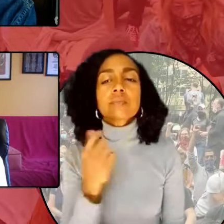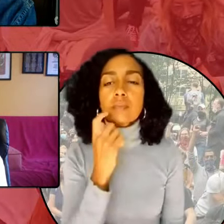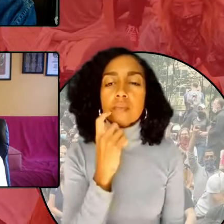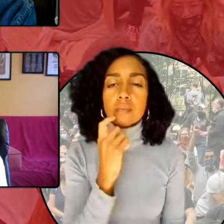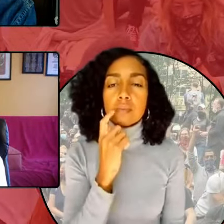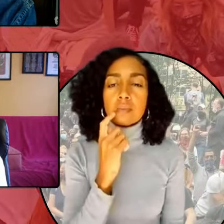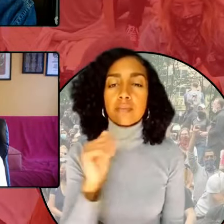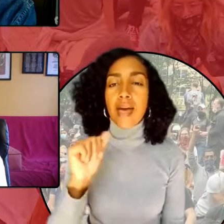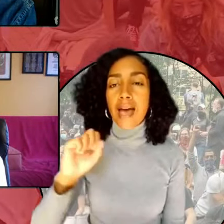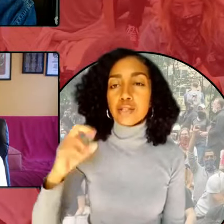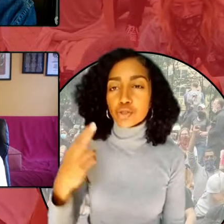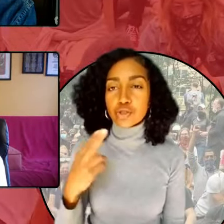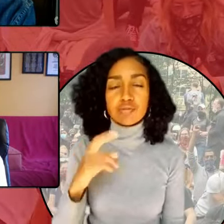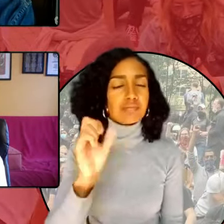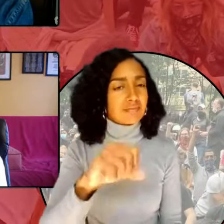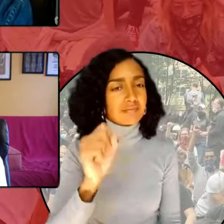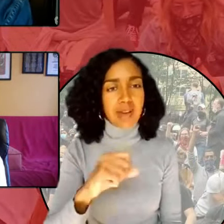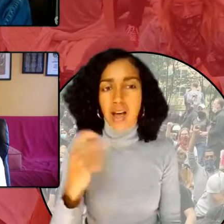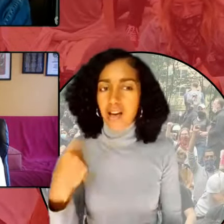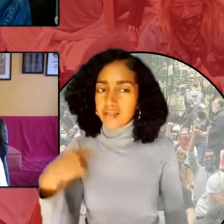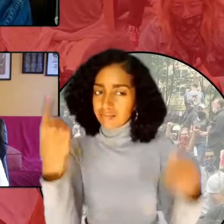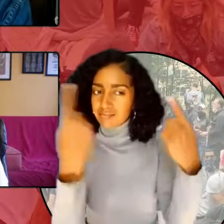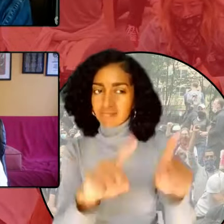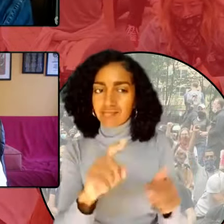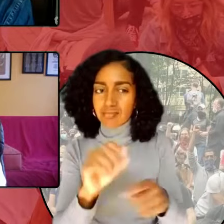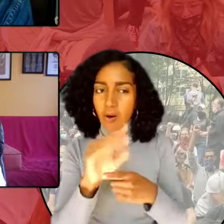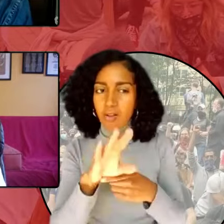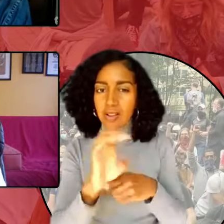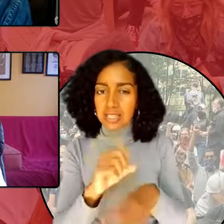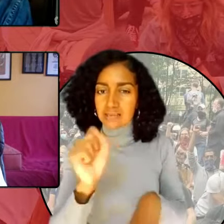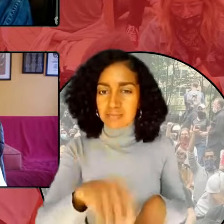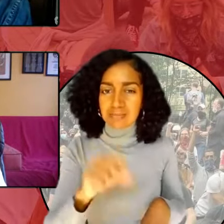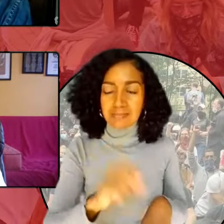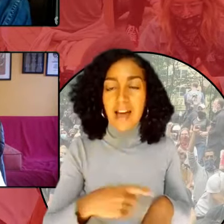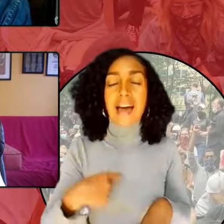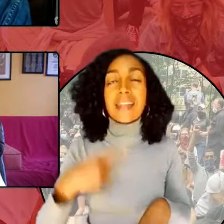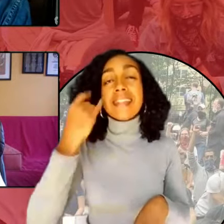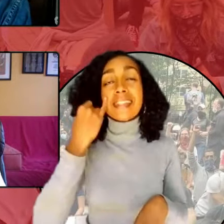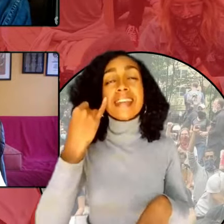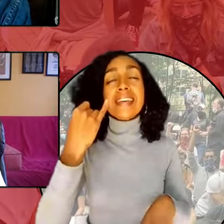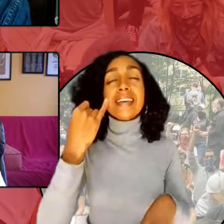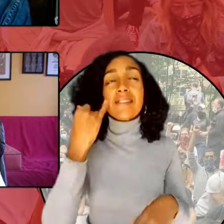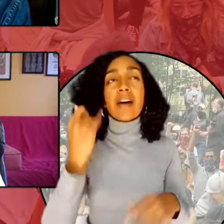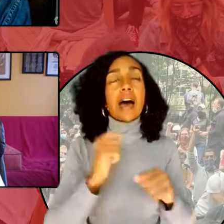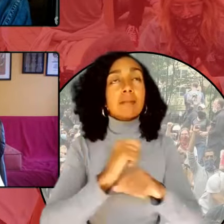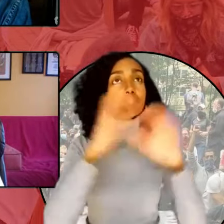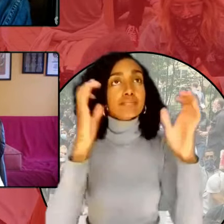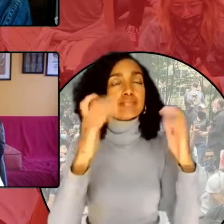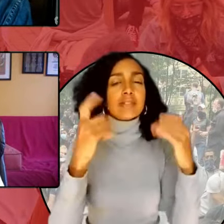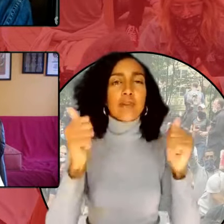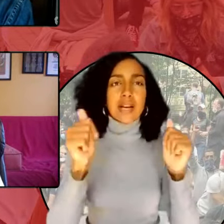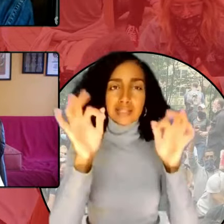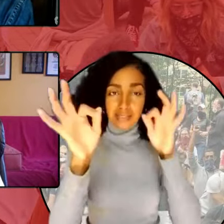Yeah, I totally agree, Ali. I mean, I also think, like, if I was breaking it down for everyday people, right,